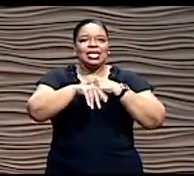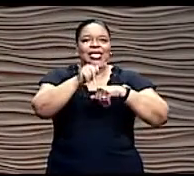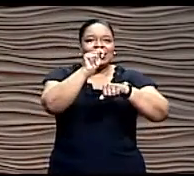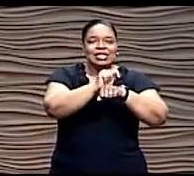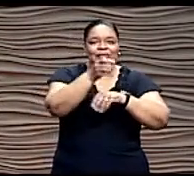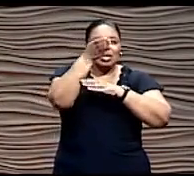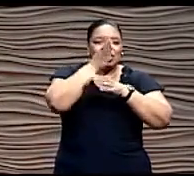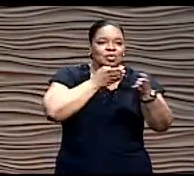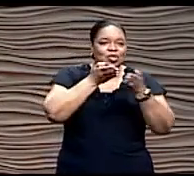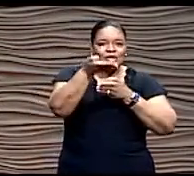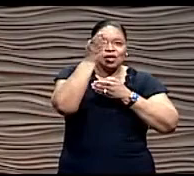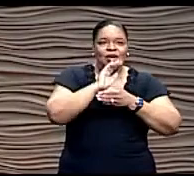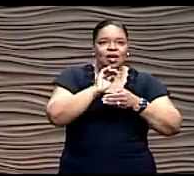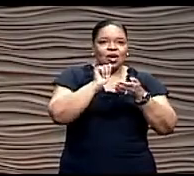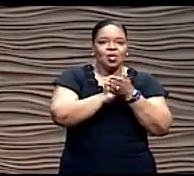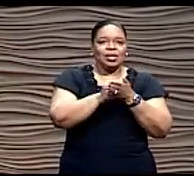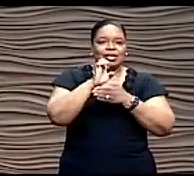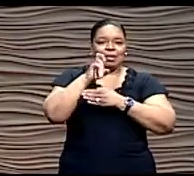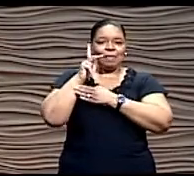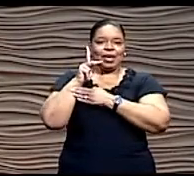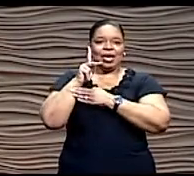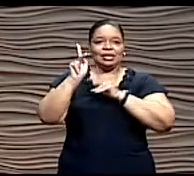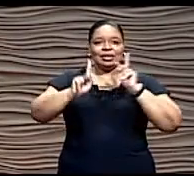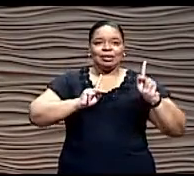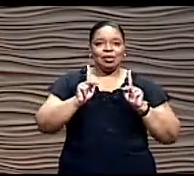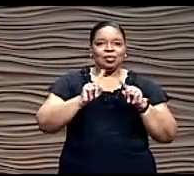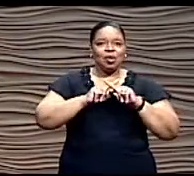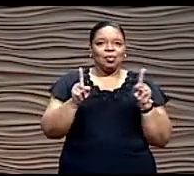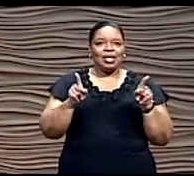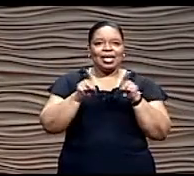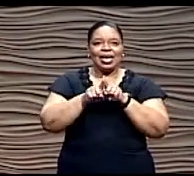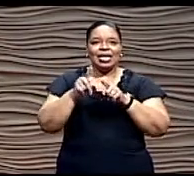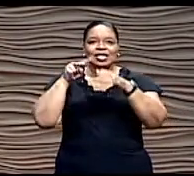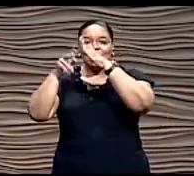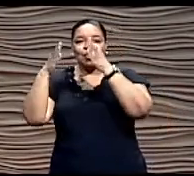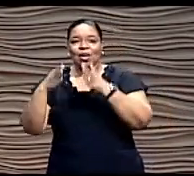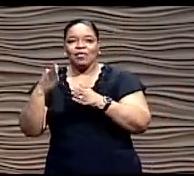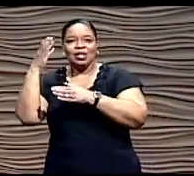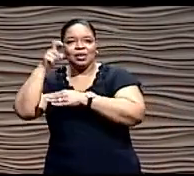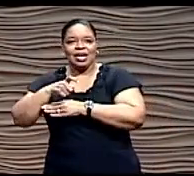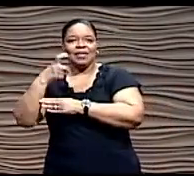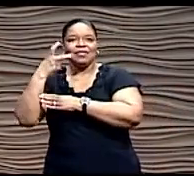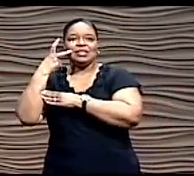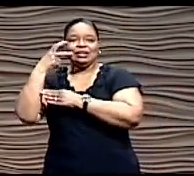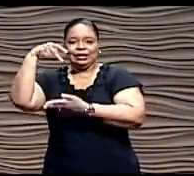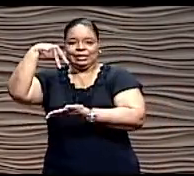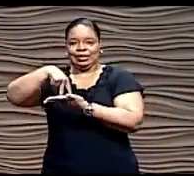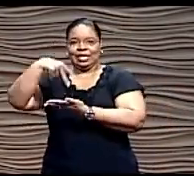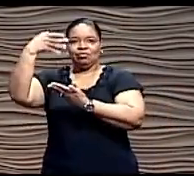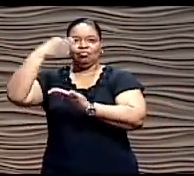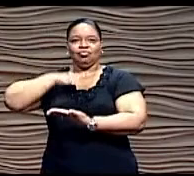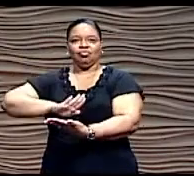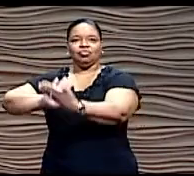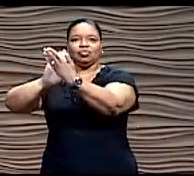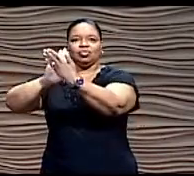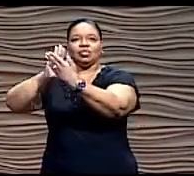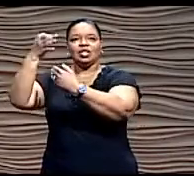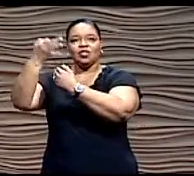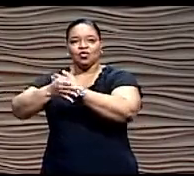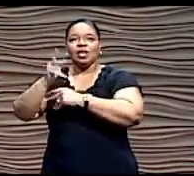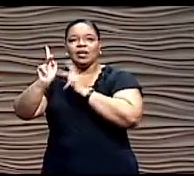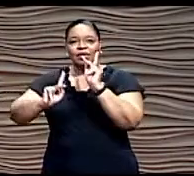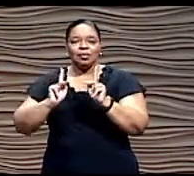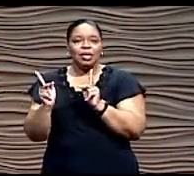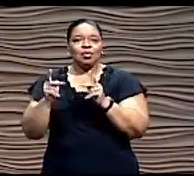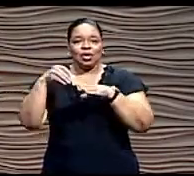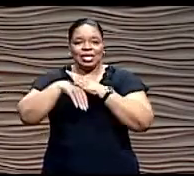serve God with his back turned to the congregation, but as a prophet, he would have to stand face to face before the people.